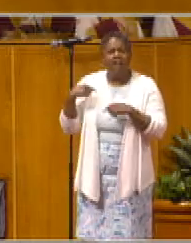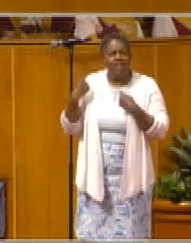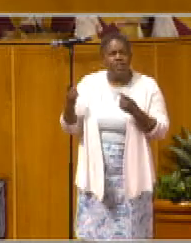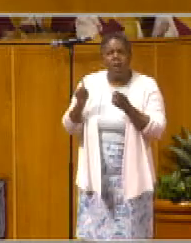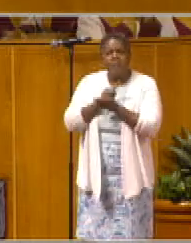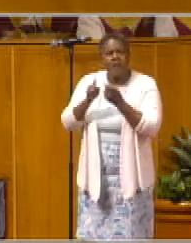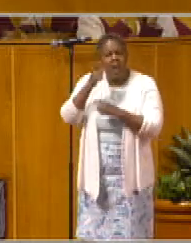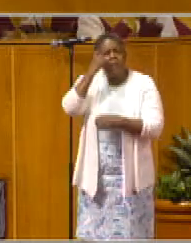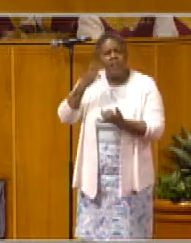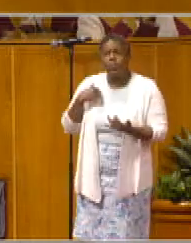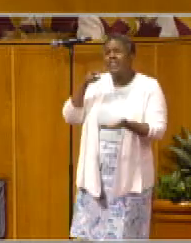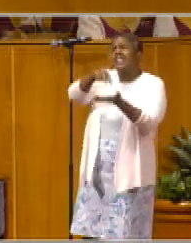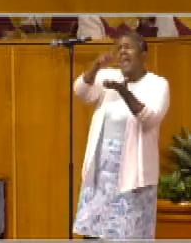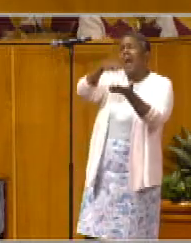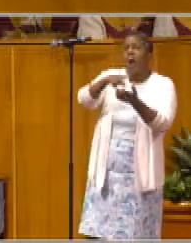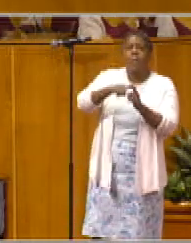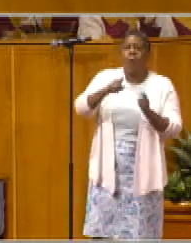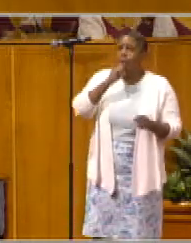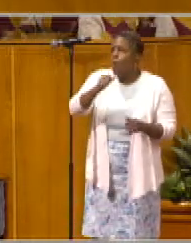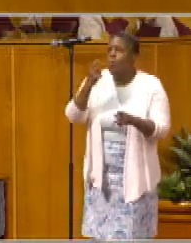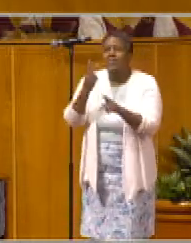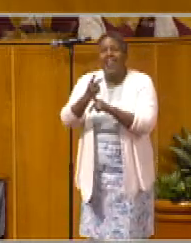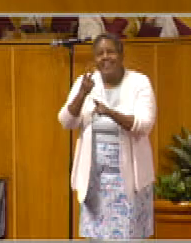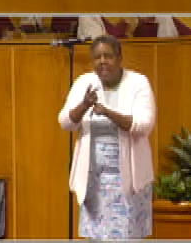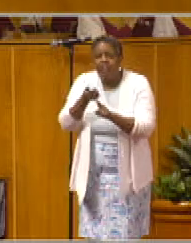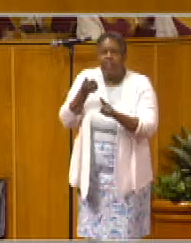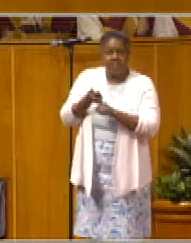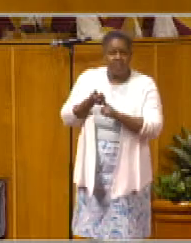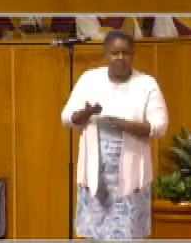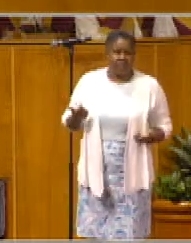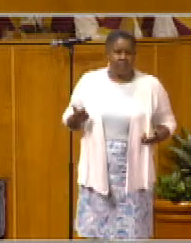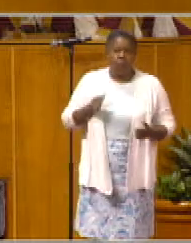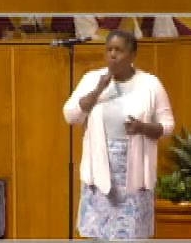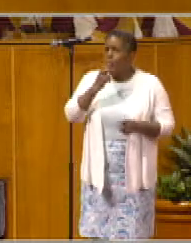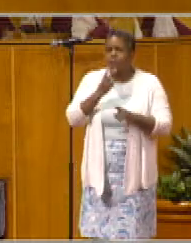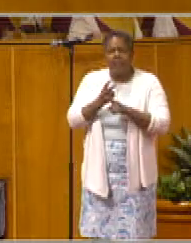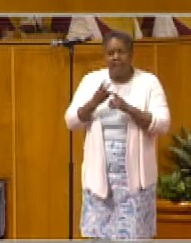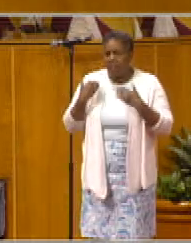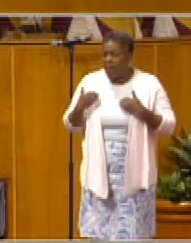life, because we shout, but we don't take care of our bodies.